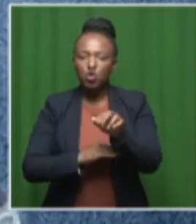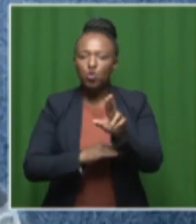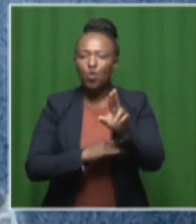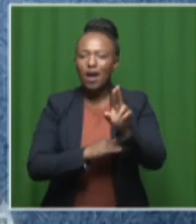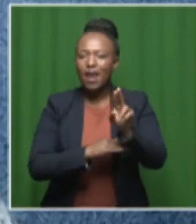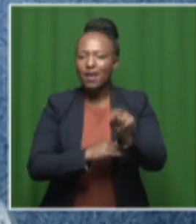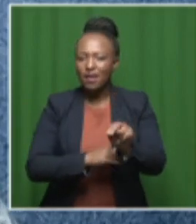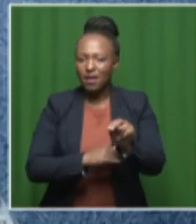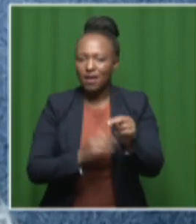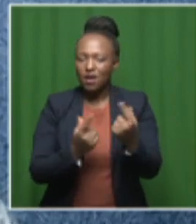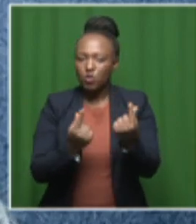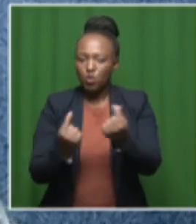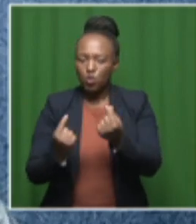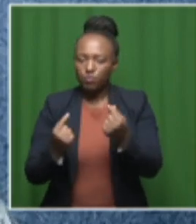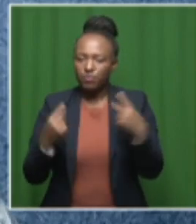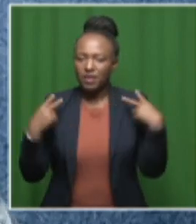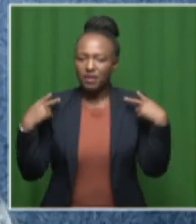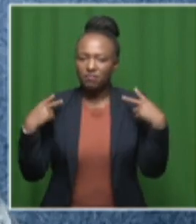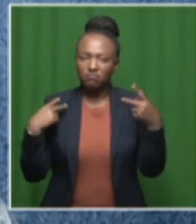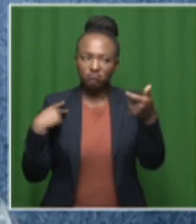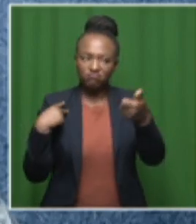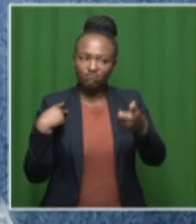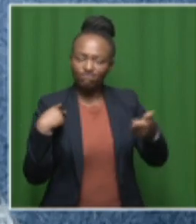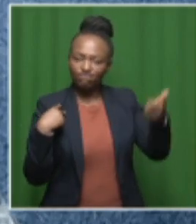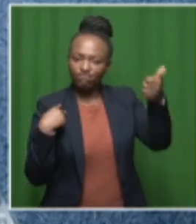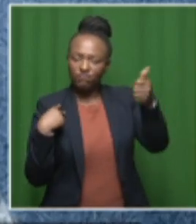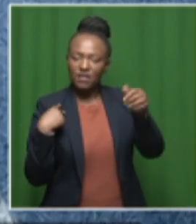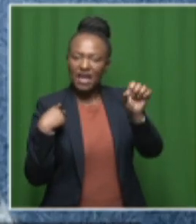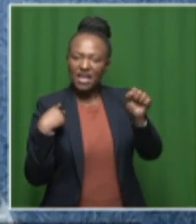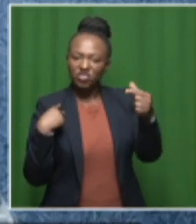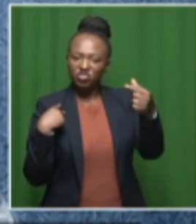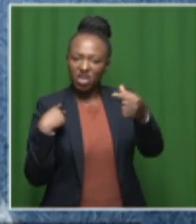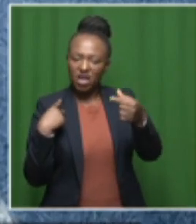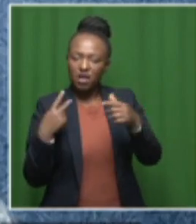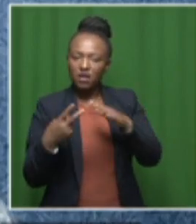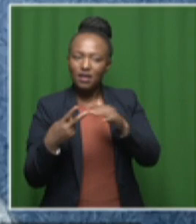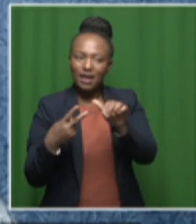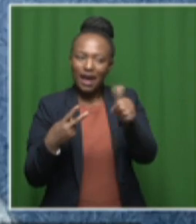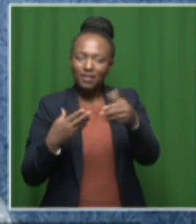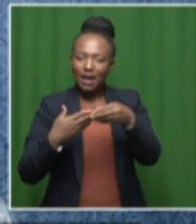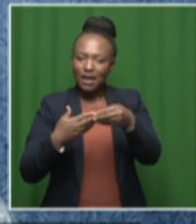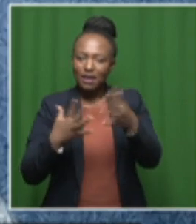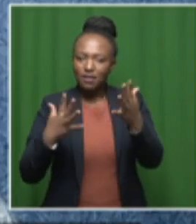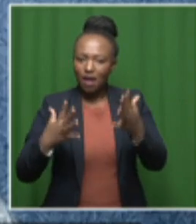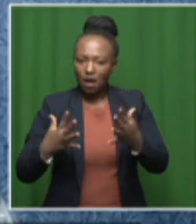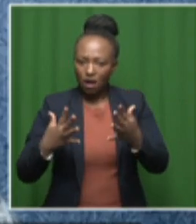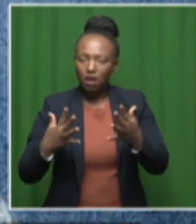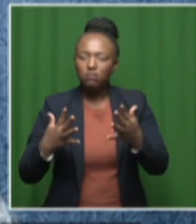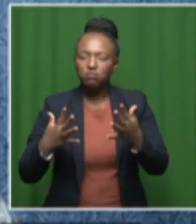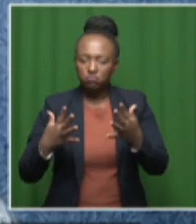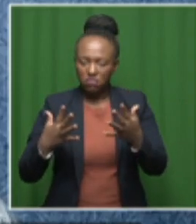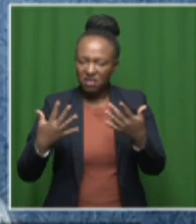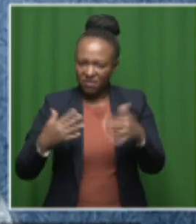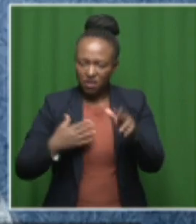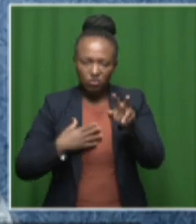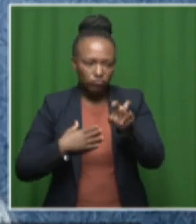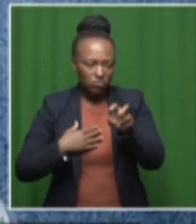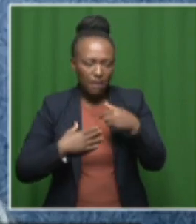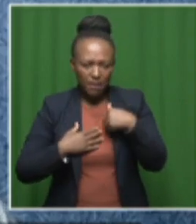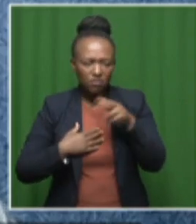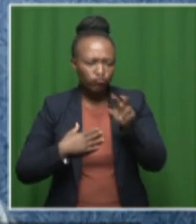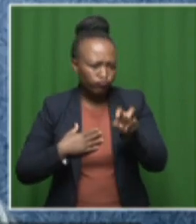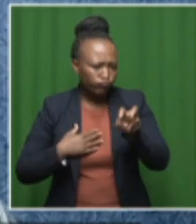Secretary General, rest assured, and other leaders of the UN are very much seized on this matter. I've been traveling around the world,